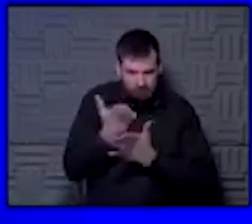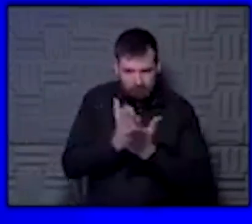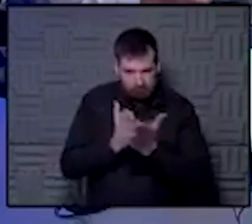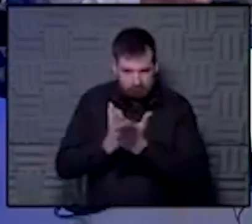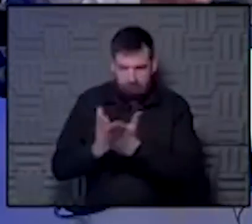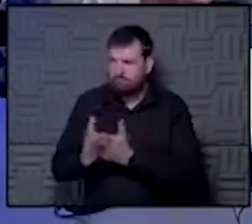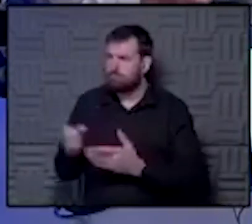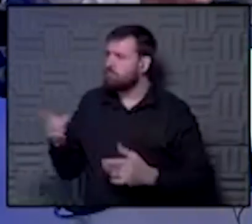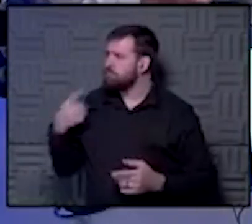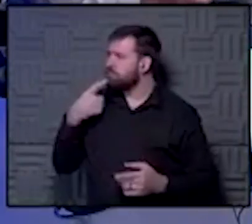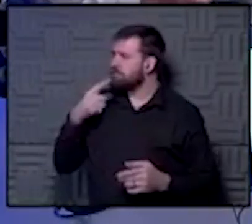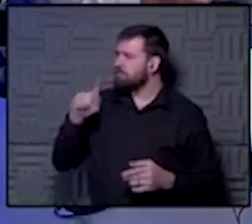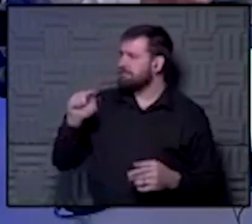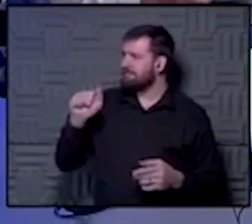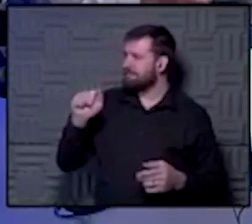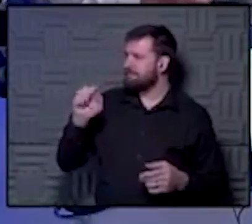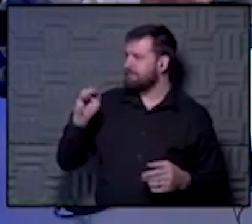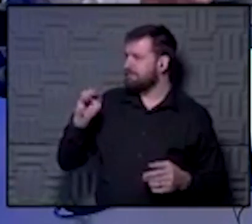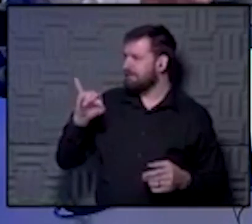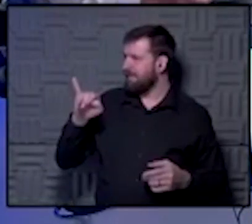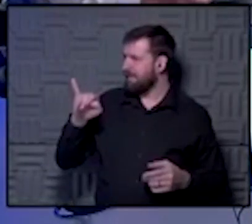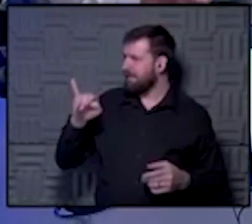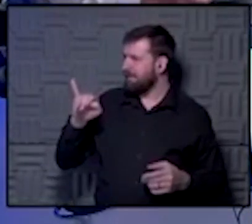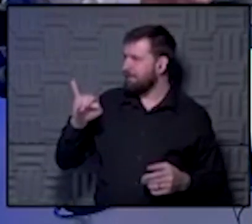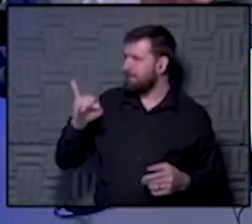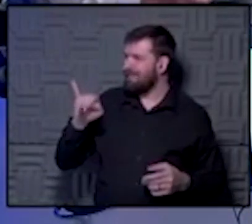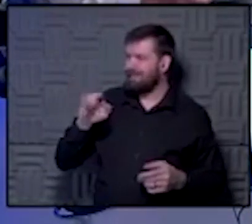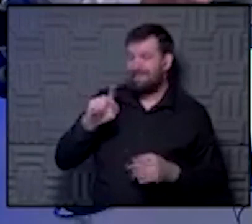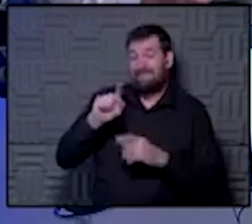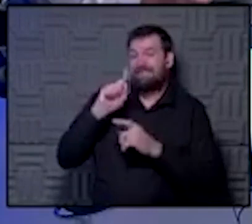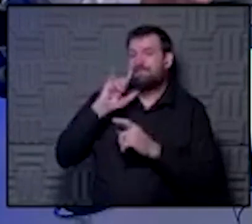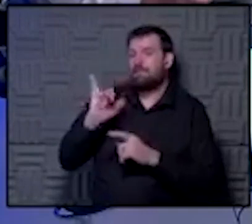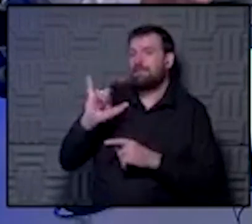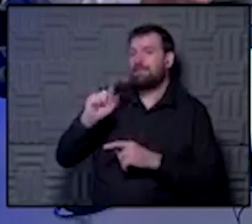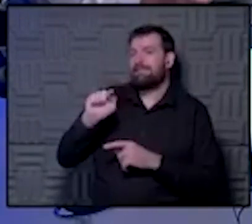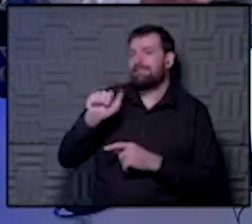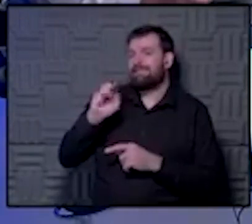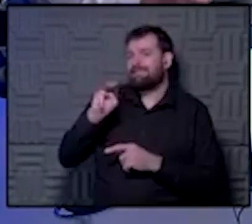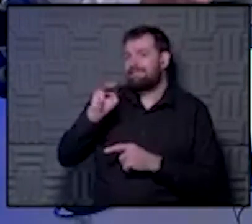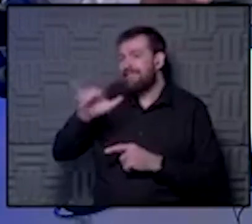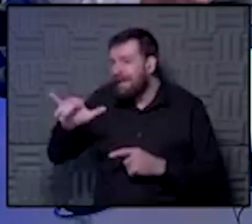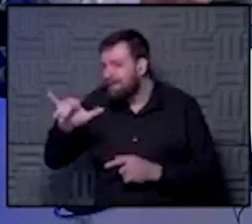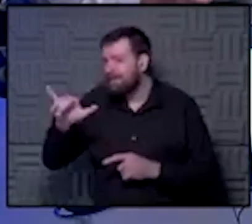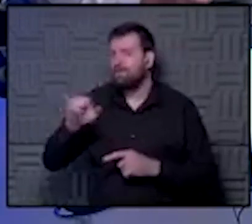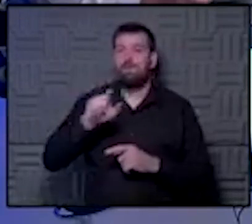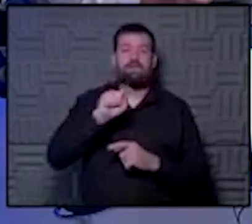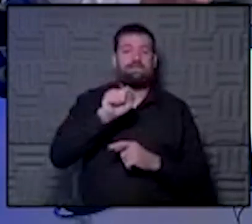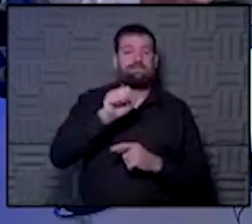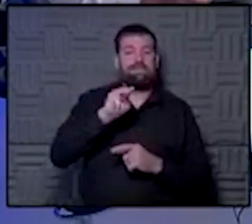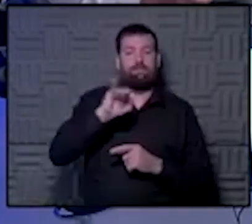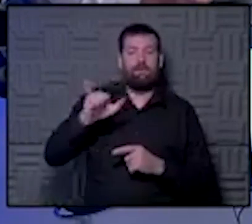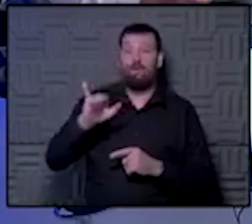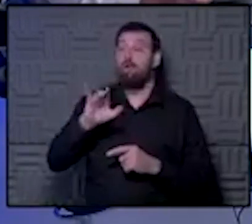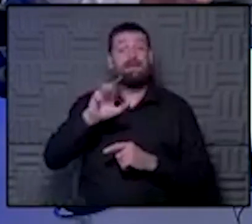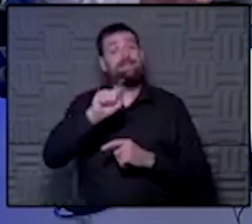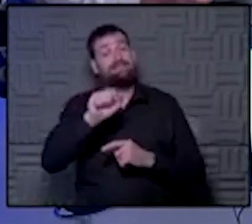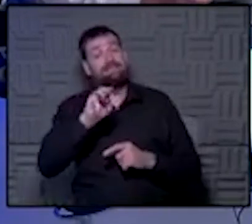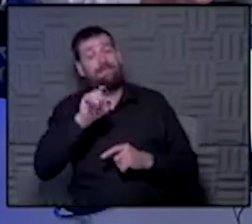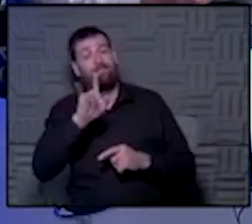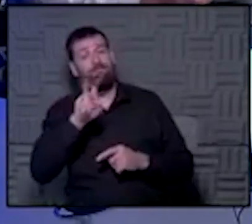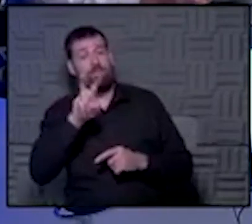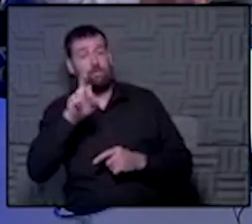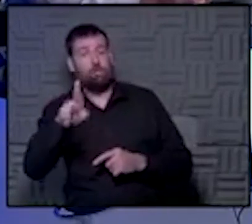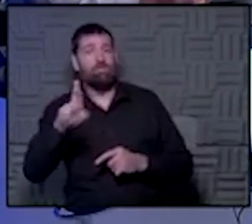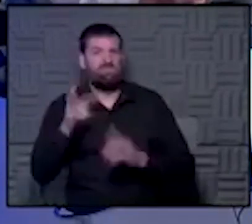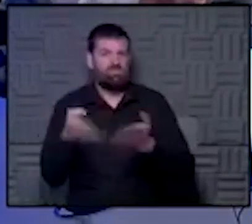you say Tamiflu and I say Tamiflu. Which is correct? Either one. Oseltamivir. The